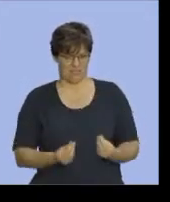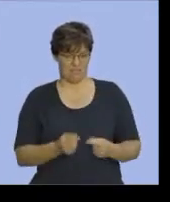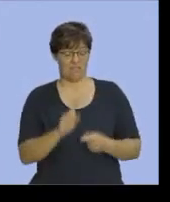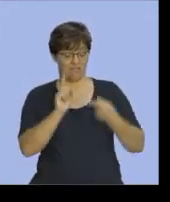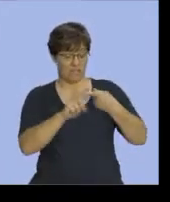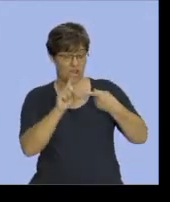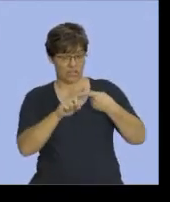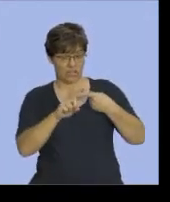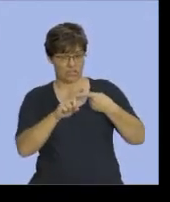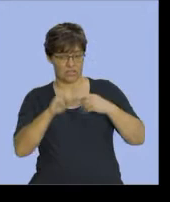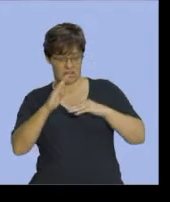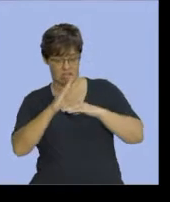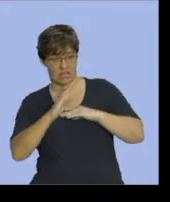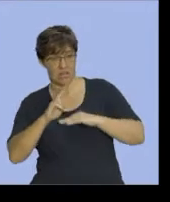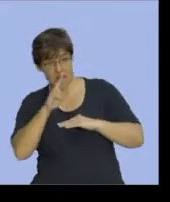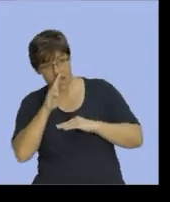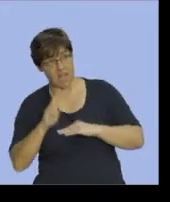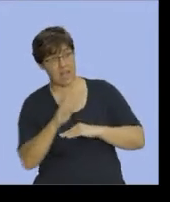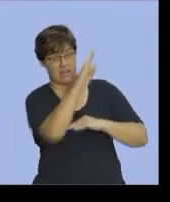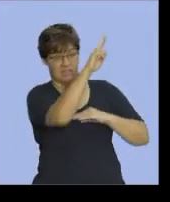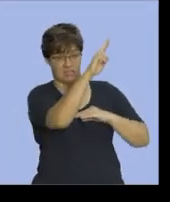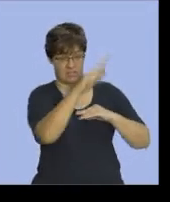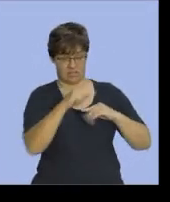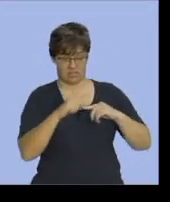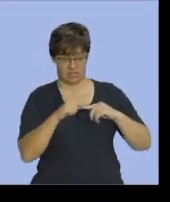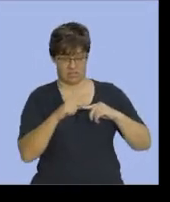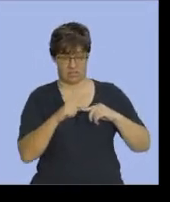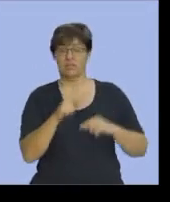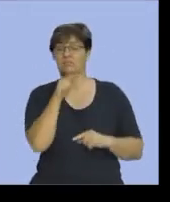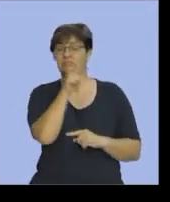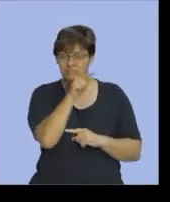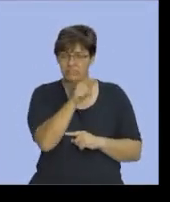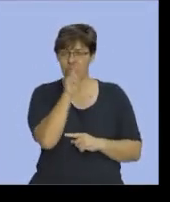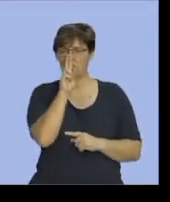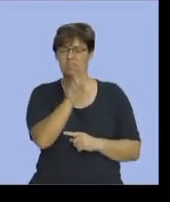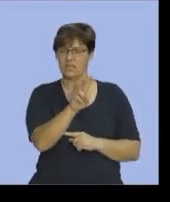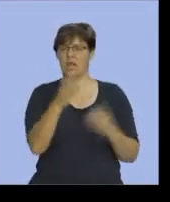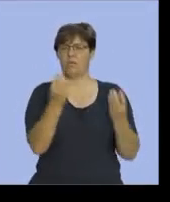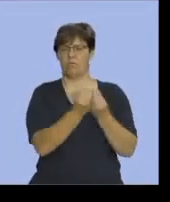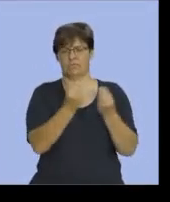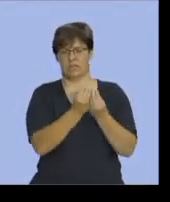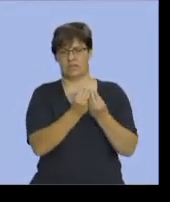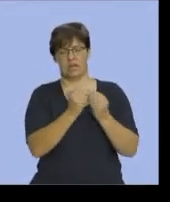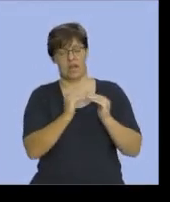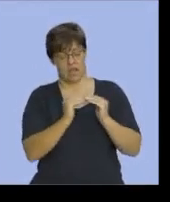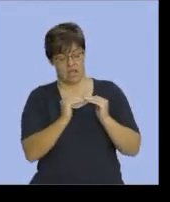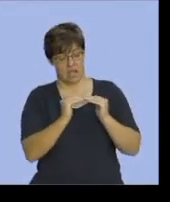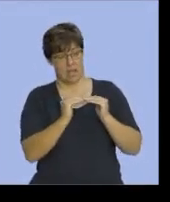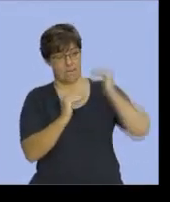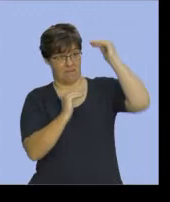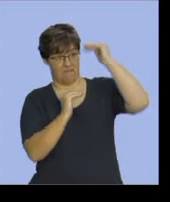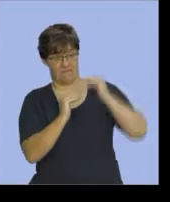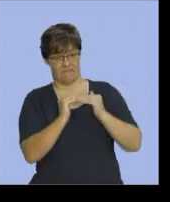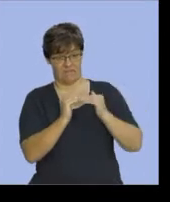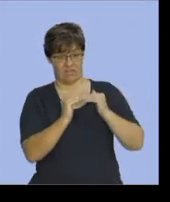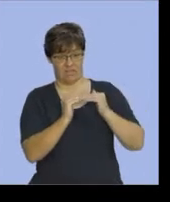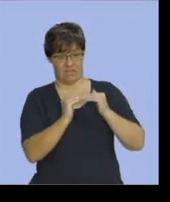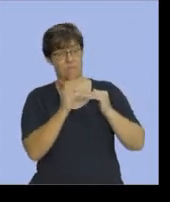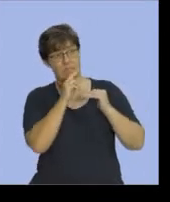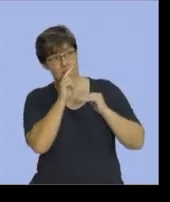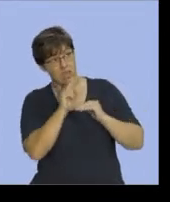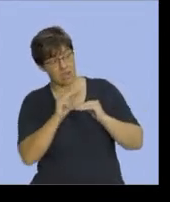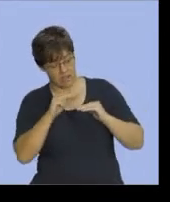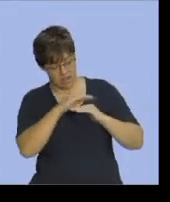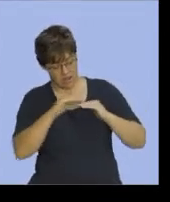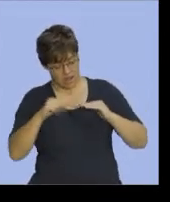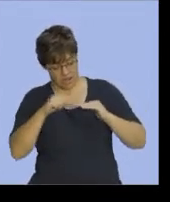The first one is the angle of elevation. This is when you see an object above you, but looking